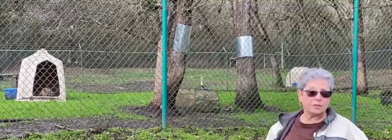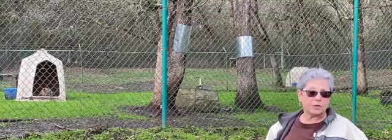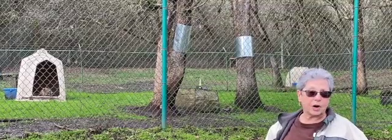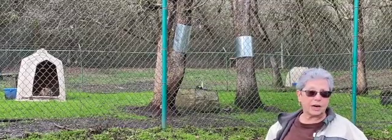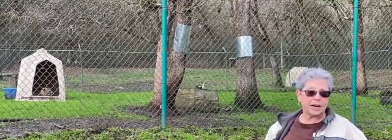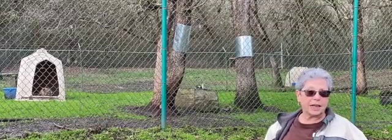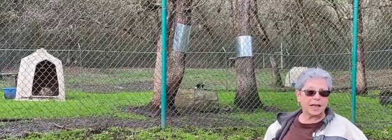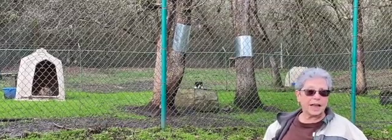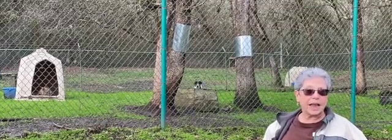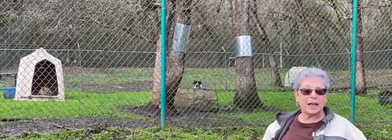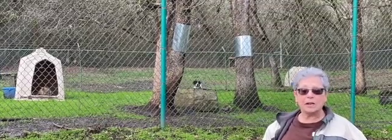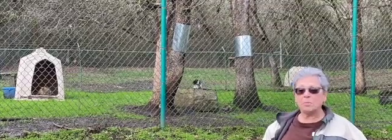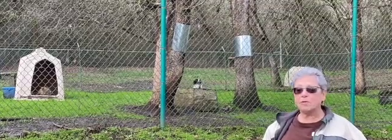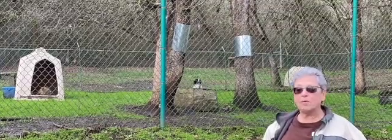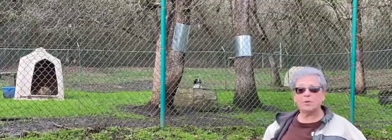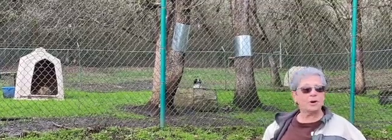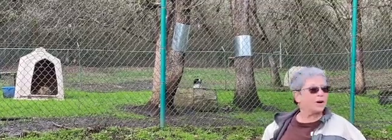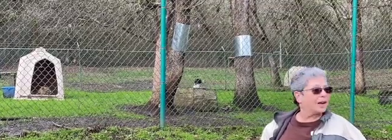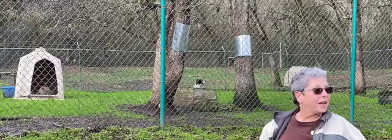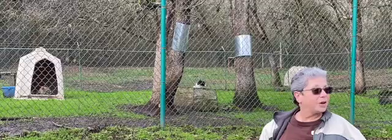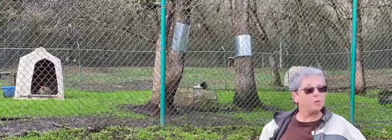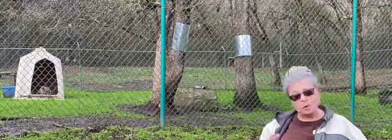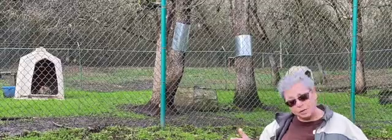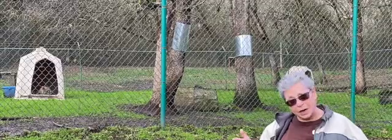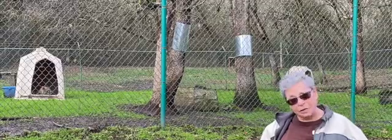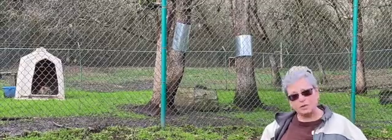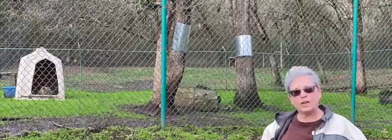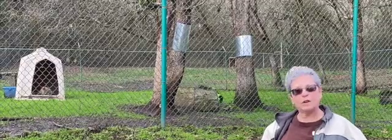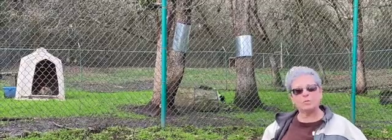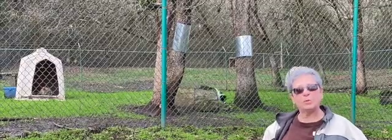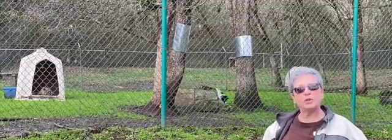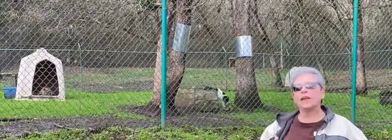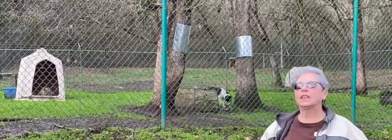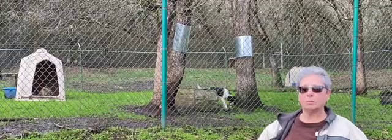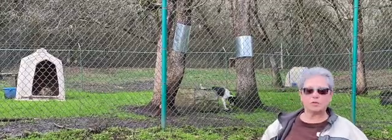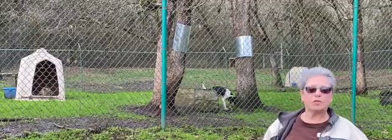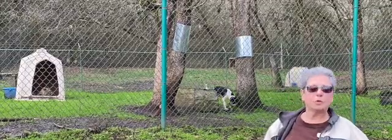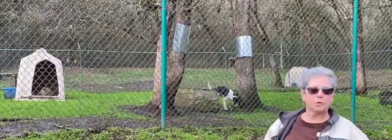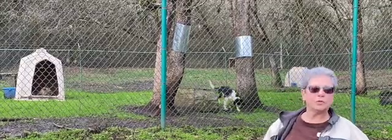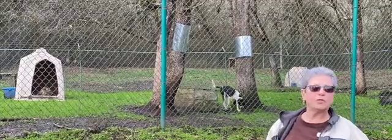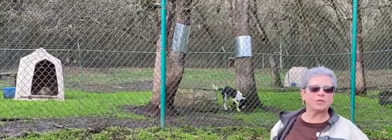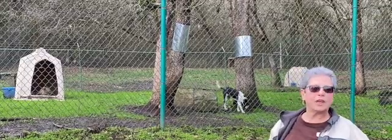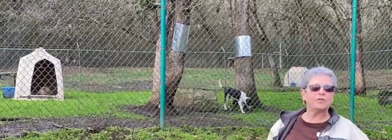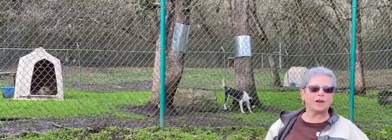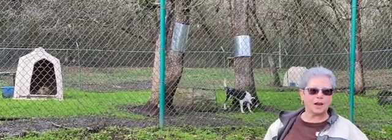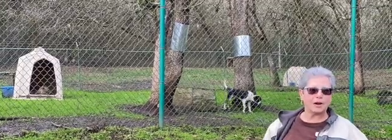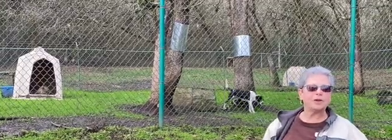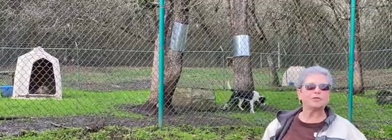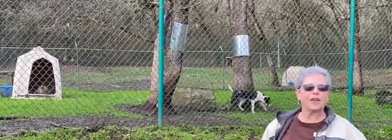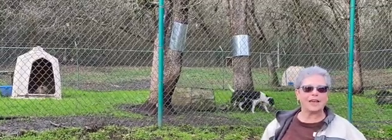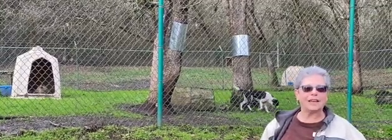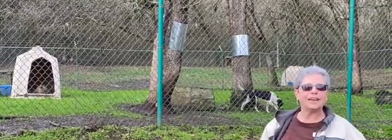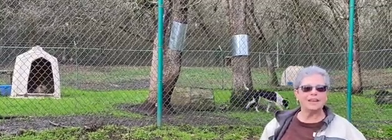Wildlife Safari, and before coronavirus hit, we would take them to schools and